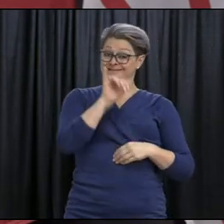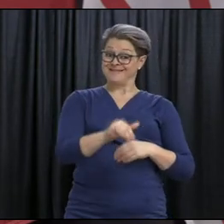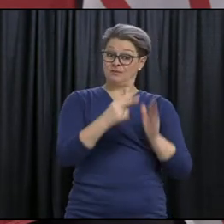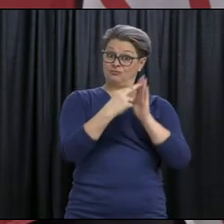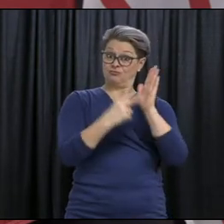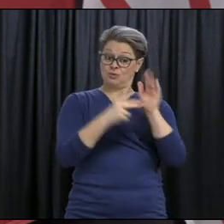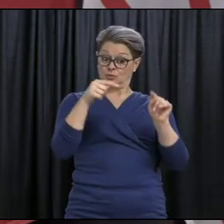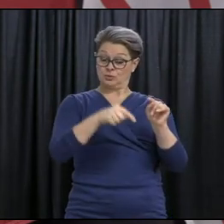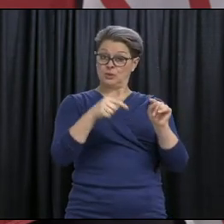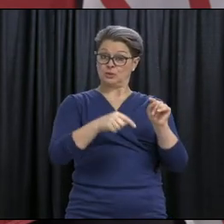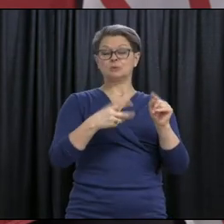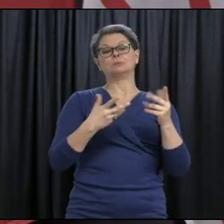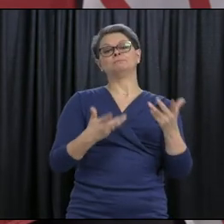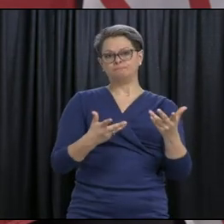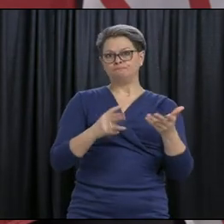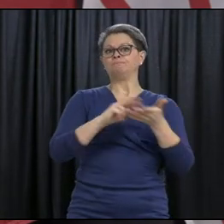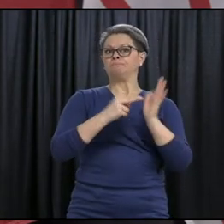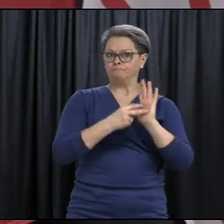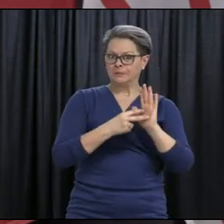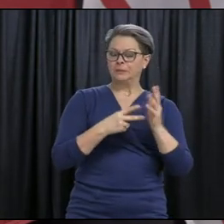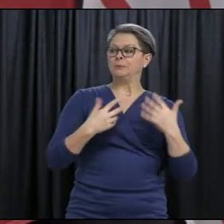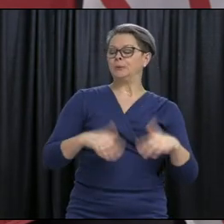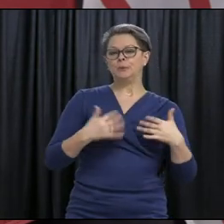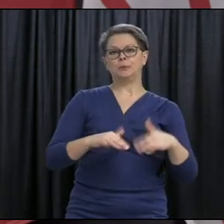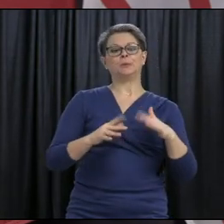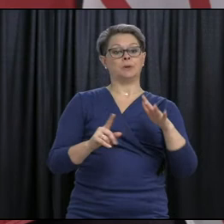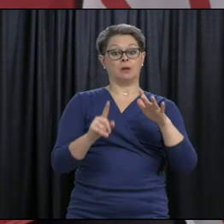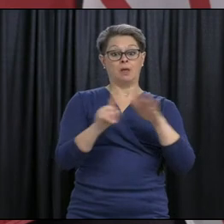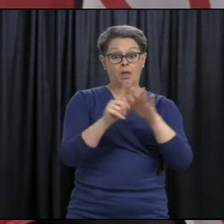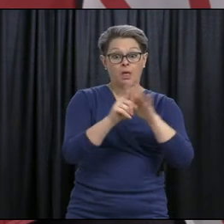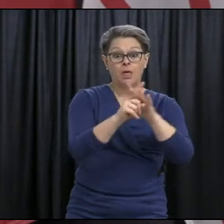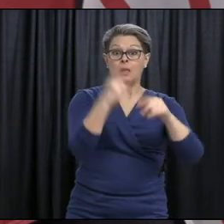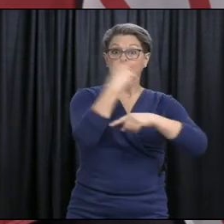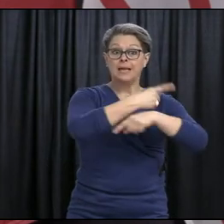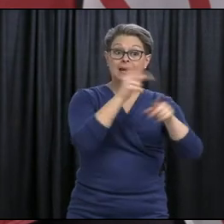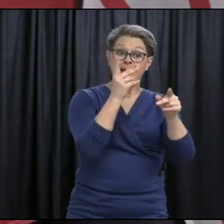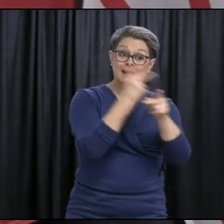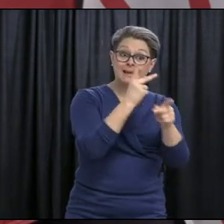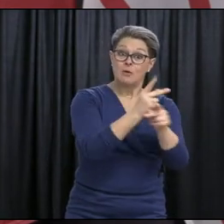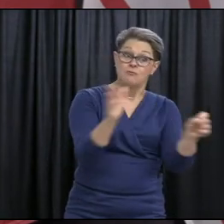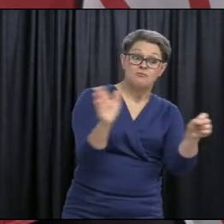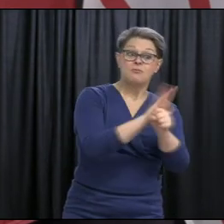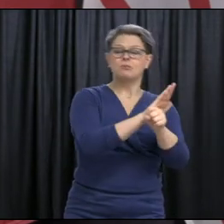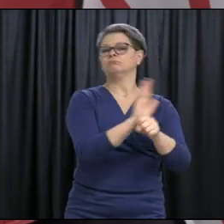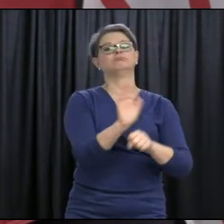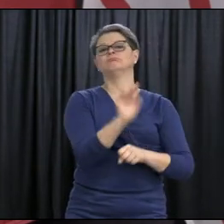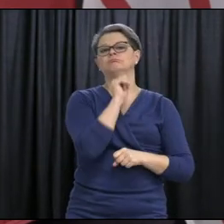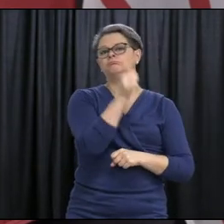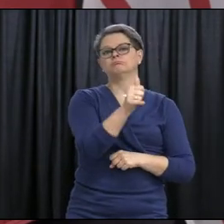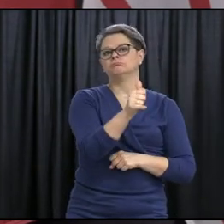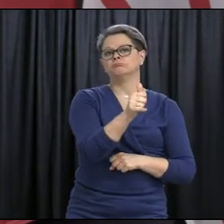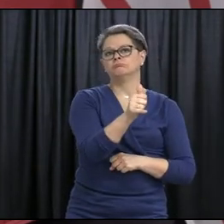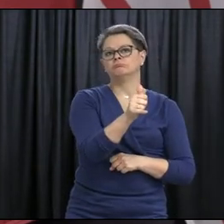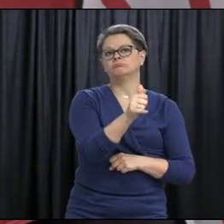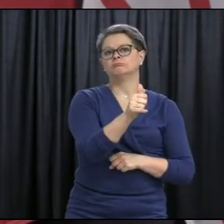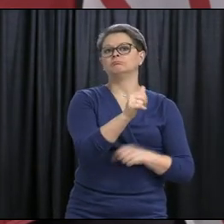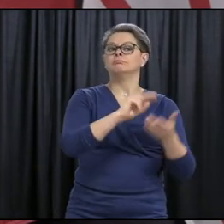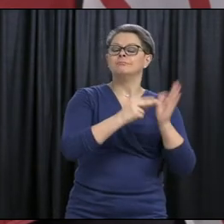largely lessened attendance across the board, a key element in reducing risk in these childcare